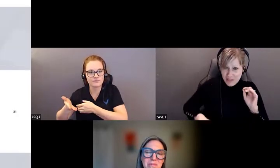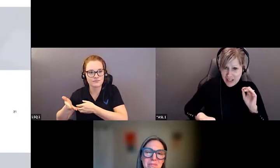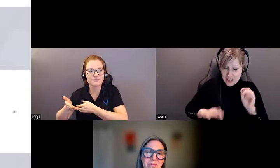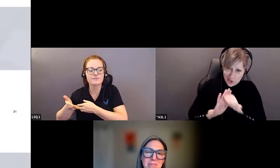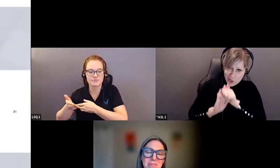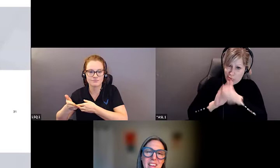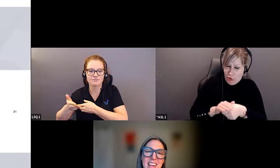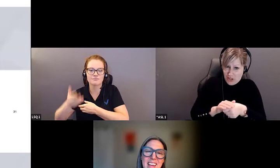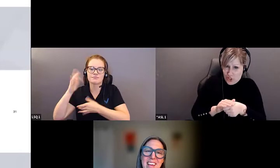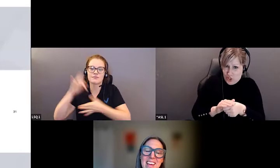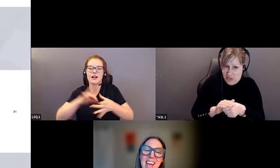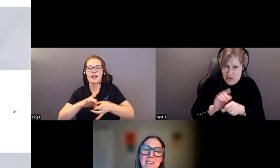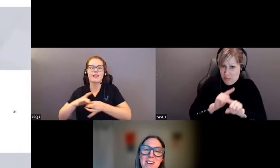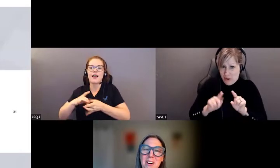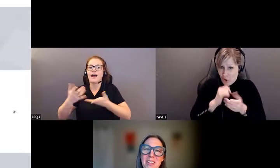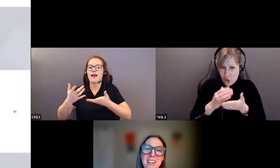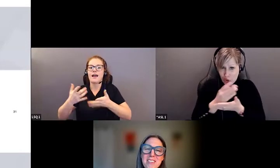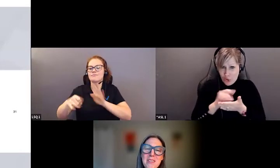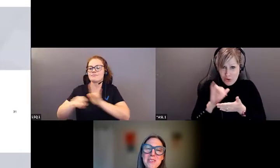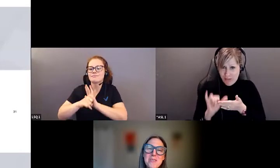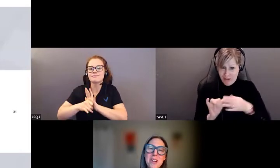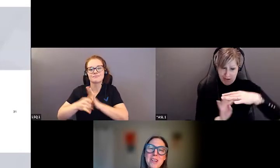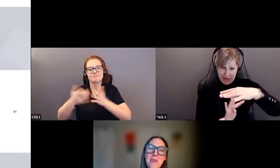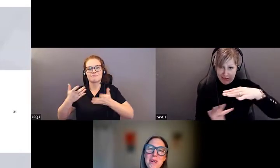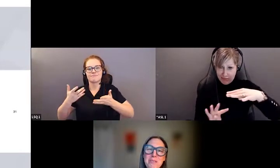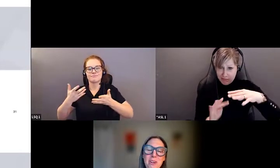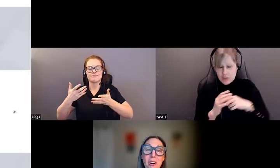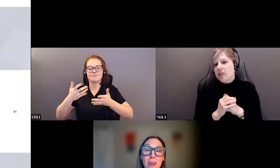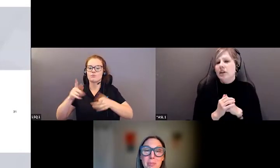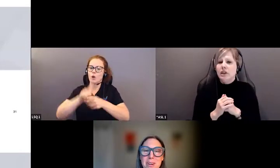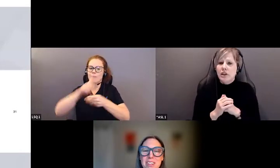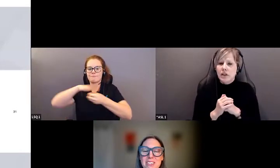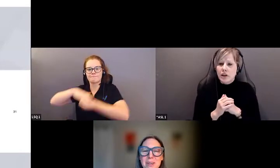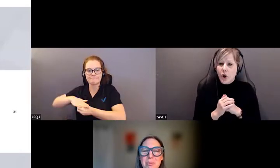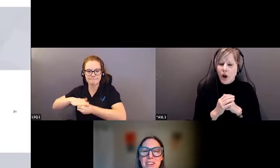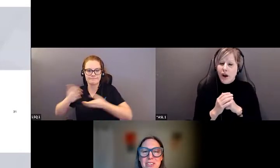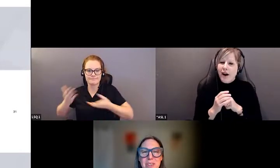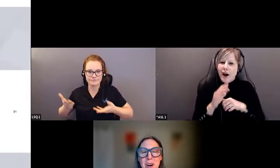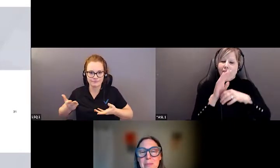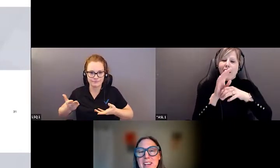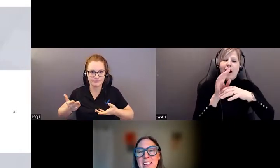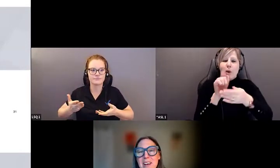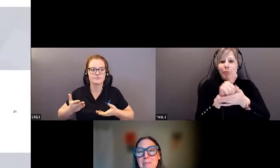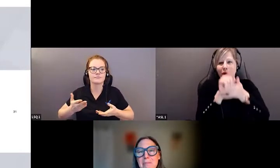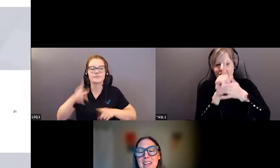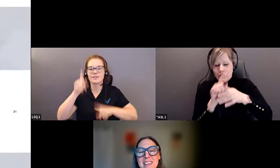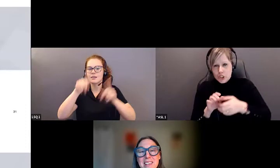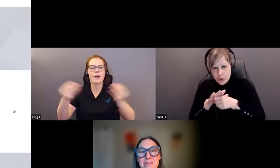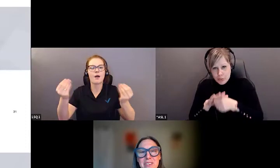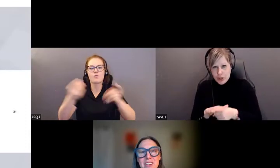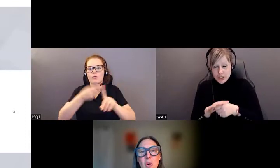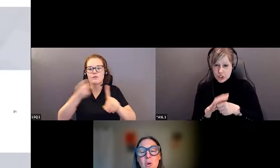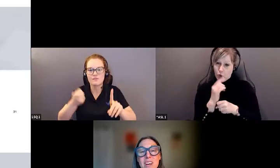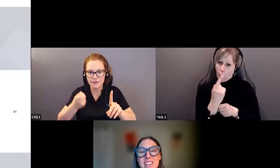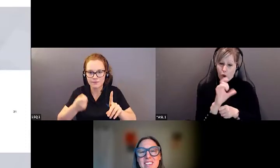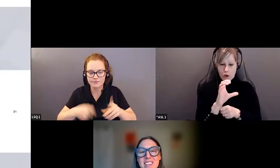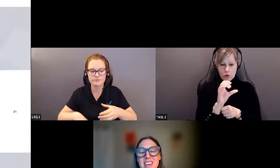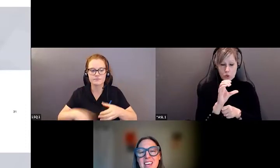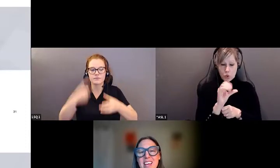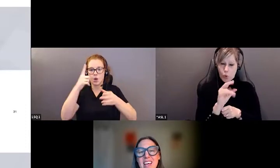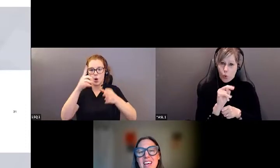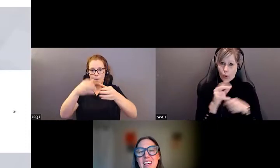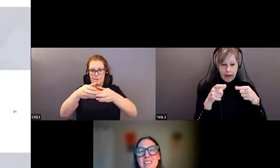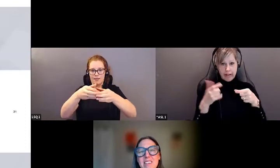oppression. And recall that it's not that there's one coin for all privilege and oppression. There are many, many different